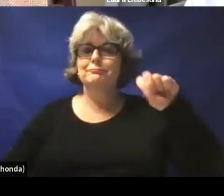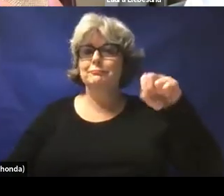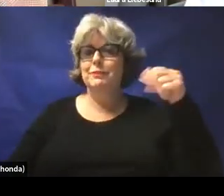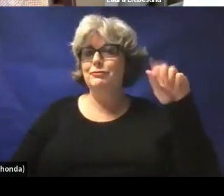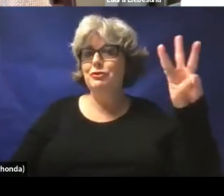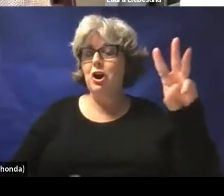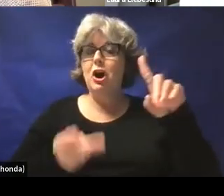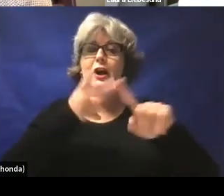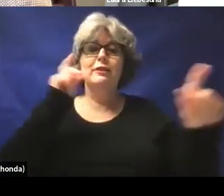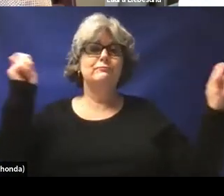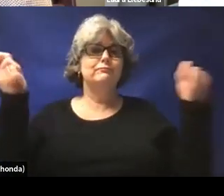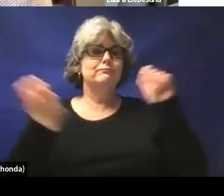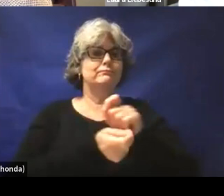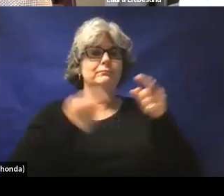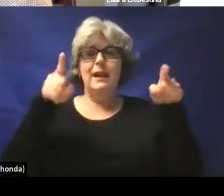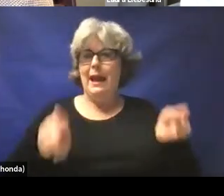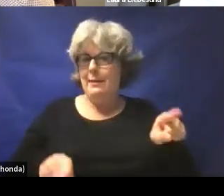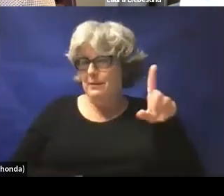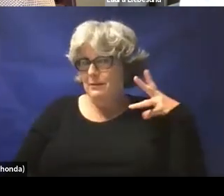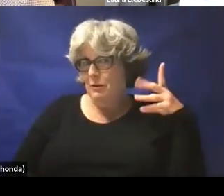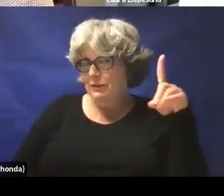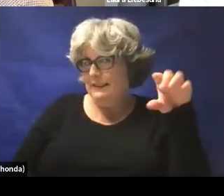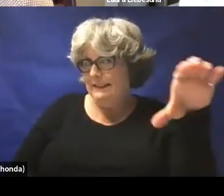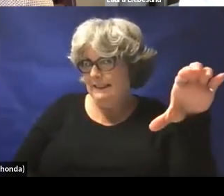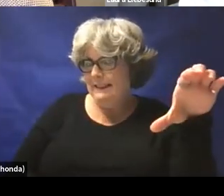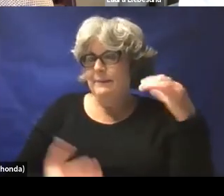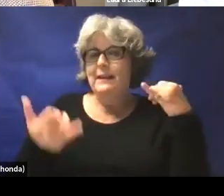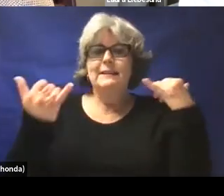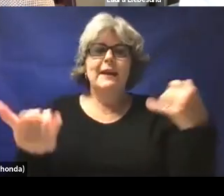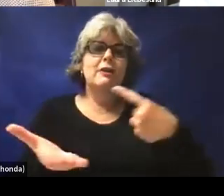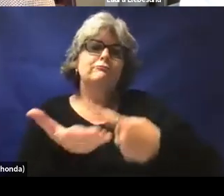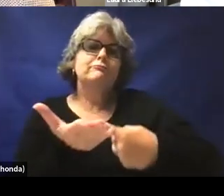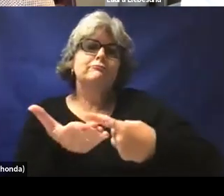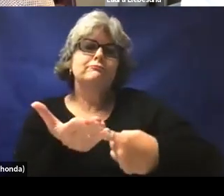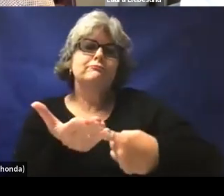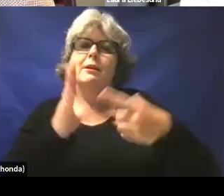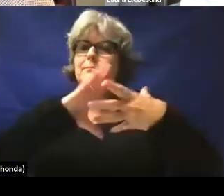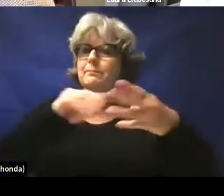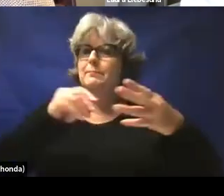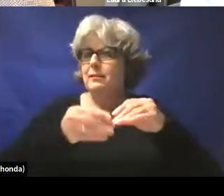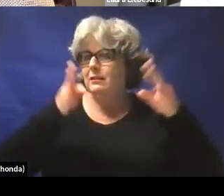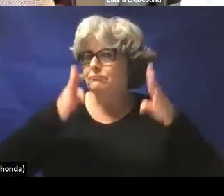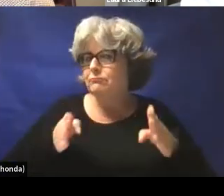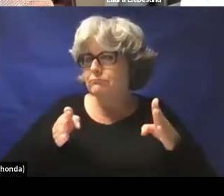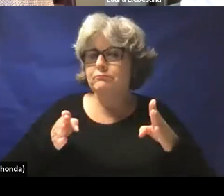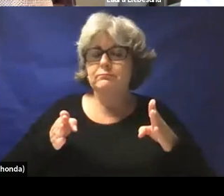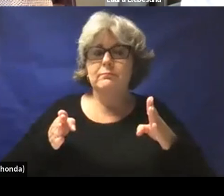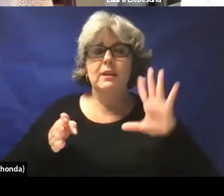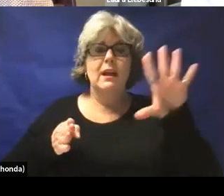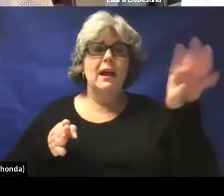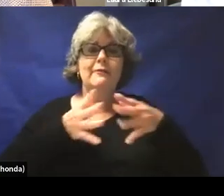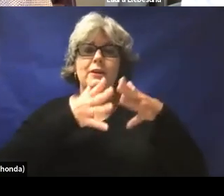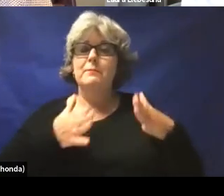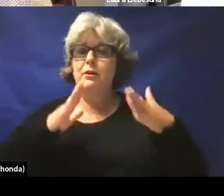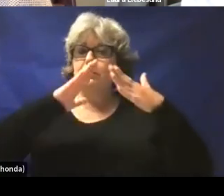cocktail renaissance in DC. So we wanted to dive in now to talking to our narrators. And So the African-American bartending